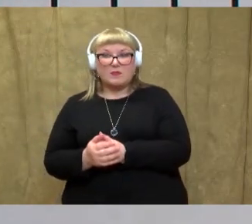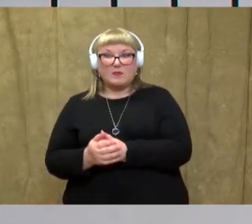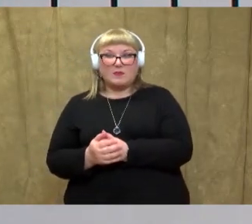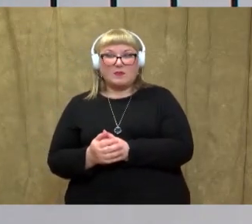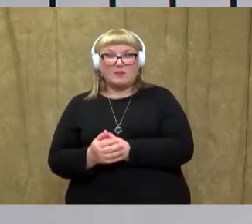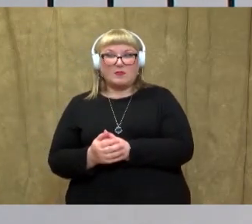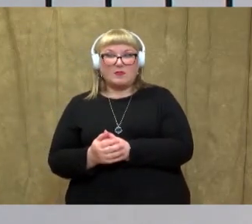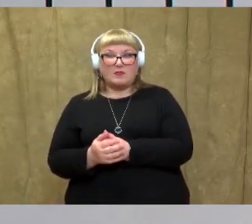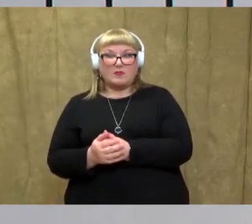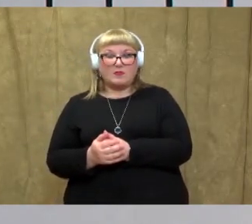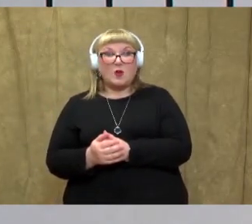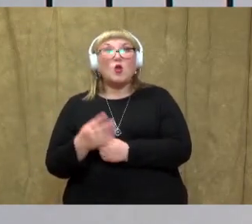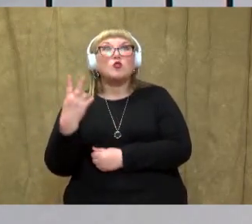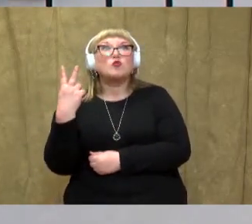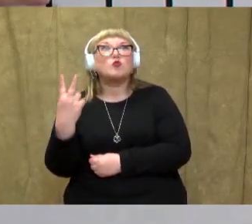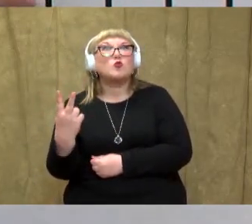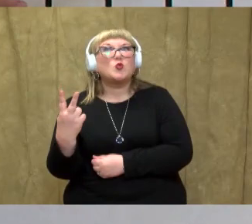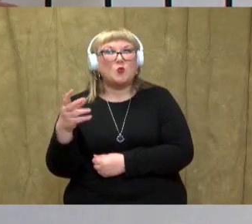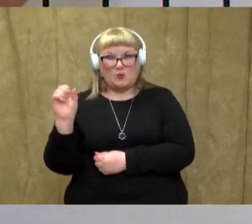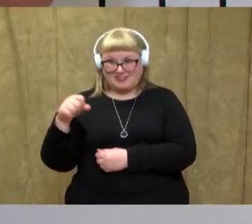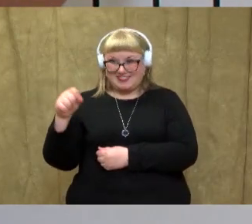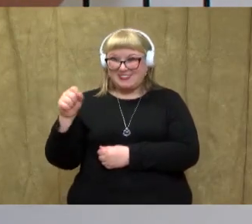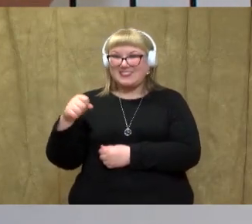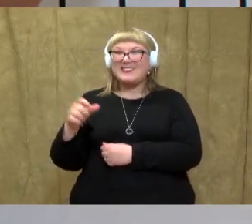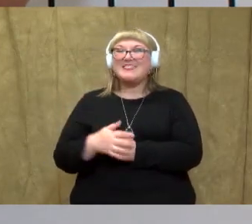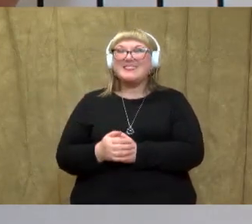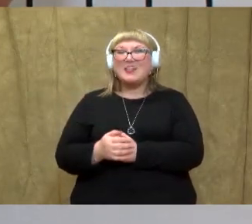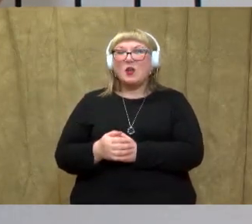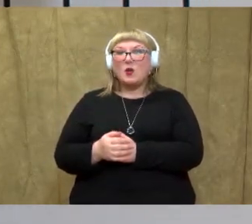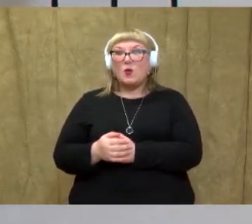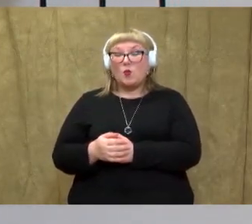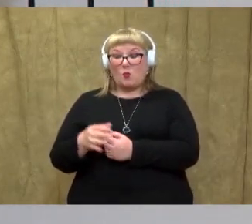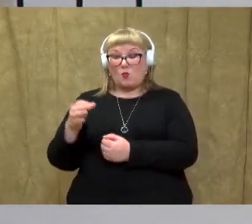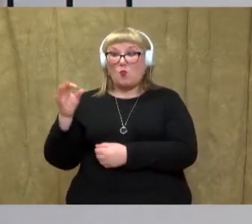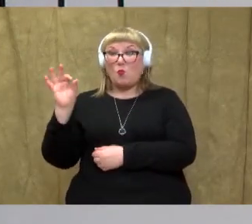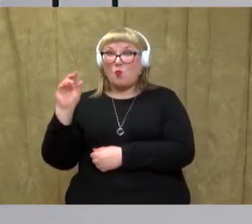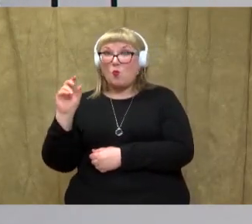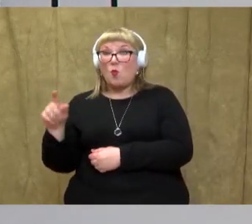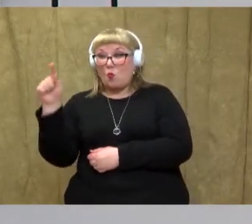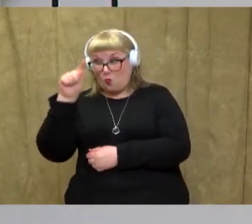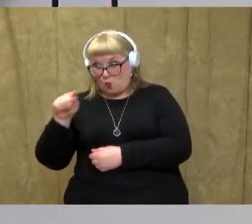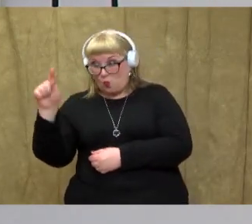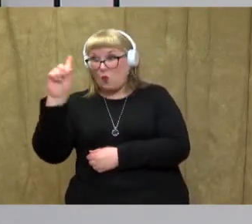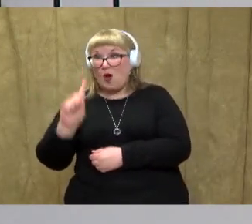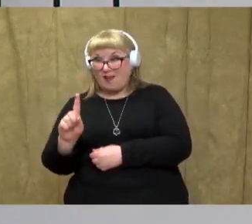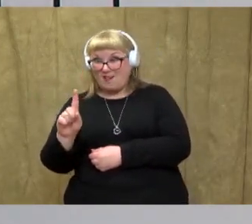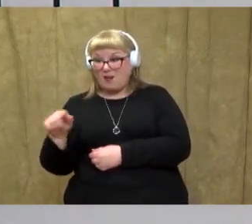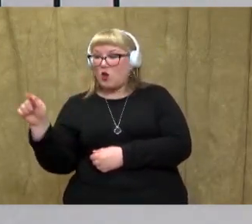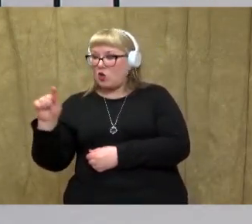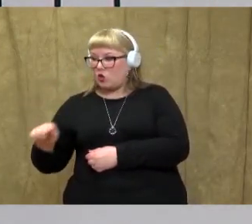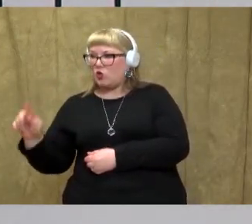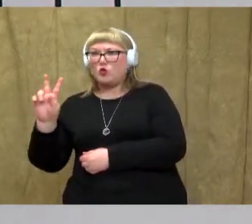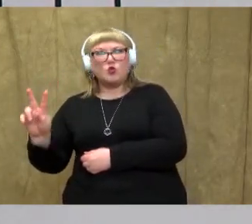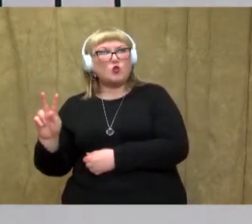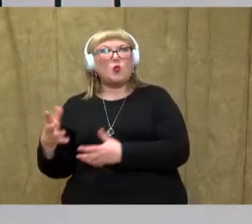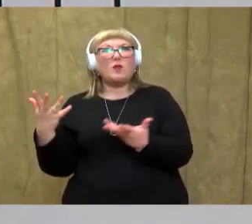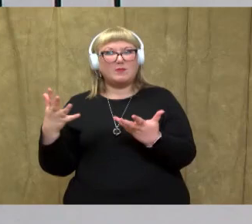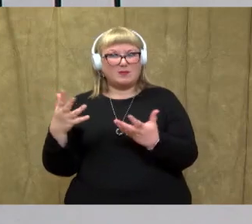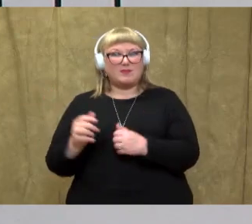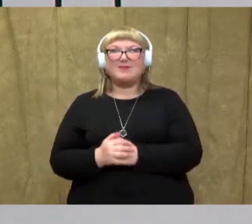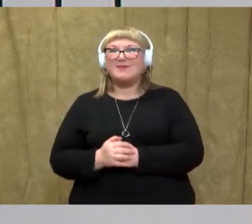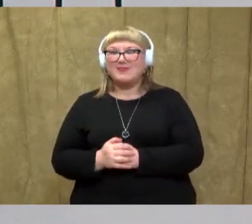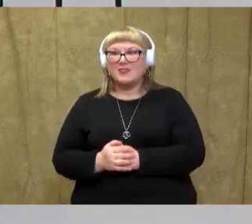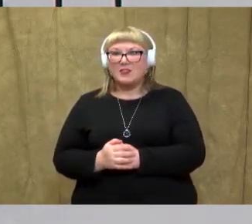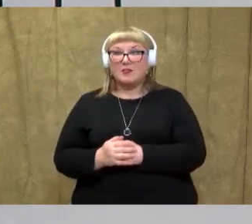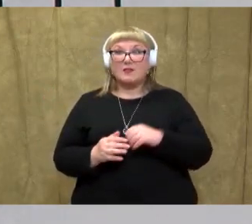I need to add 2 more pepperonis. 1, 2. Good